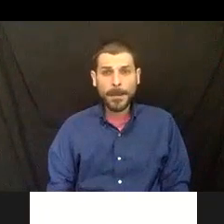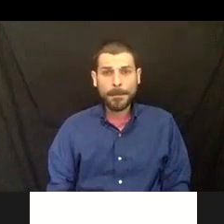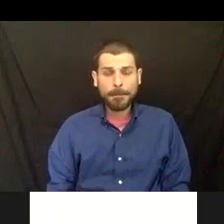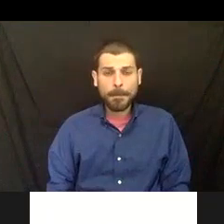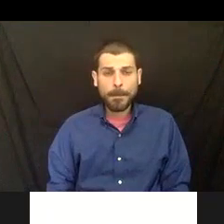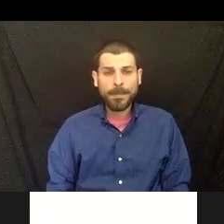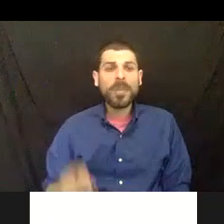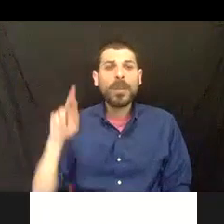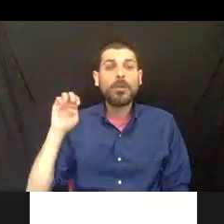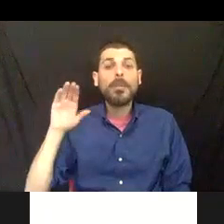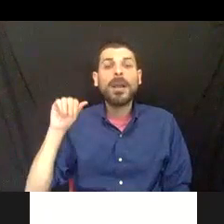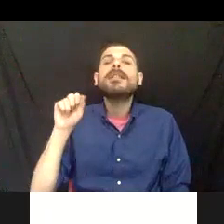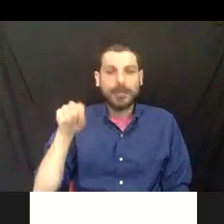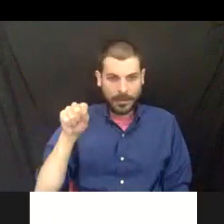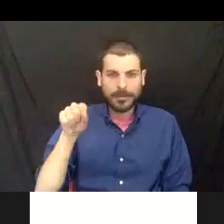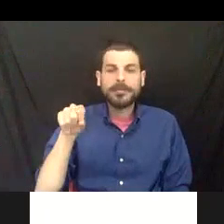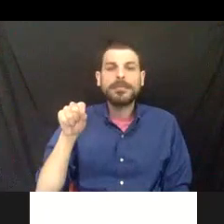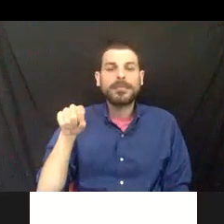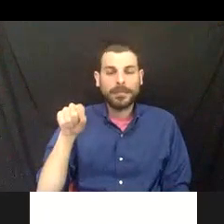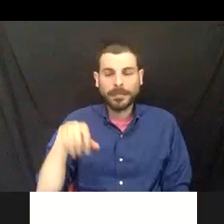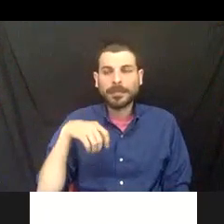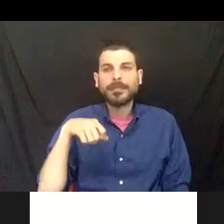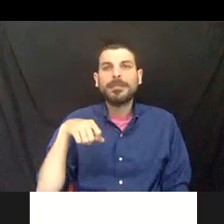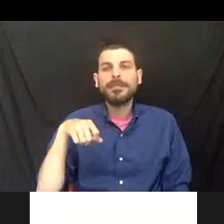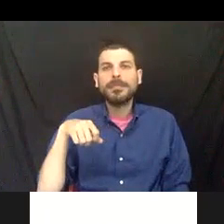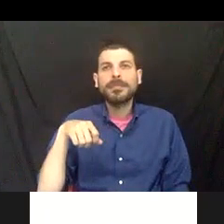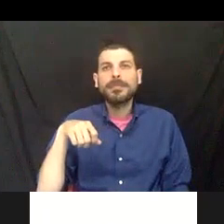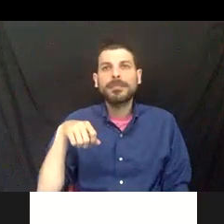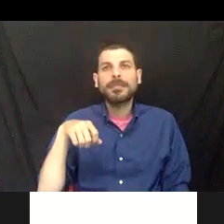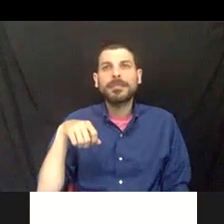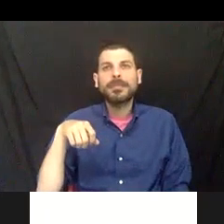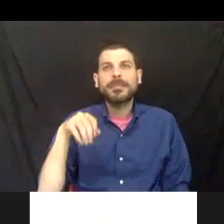Yeah, you need to submit that